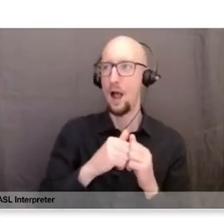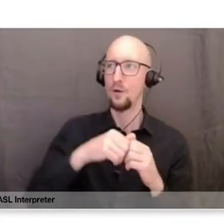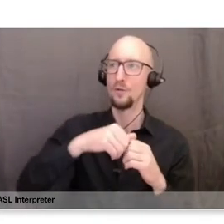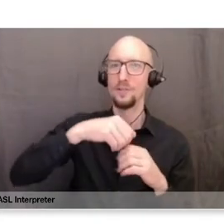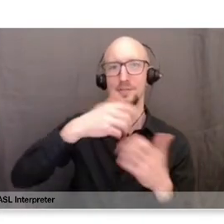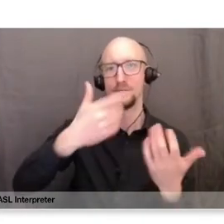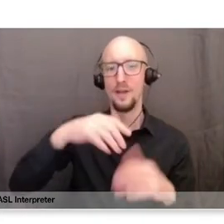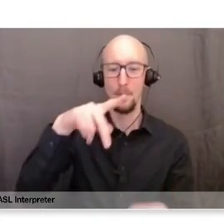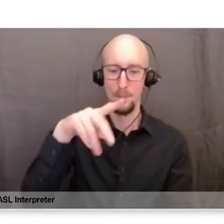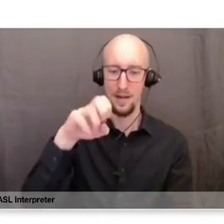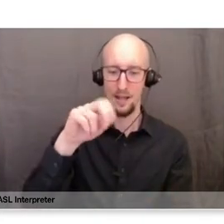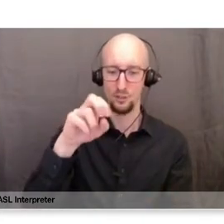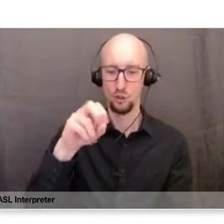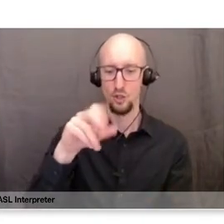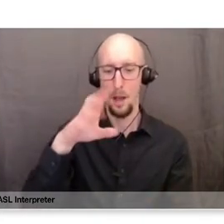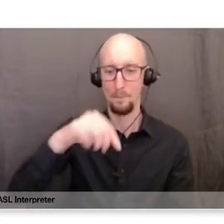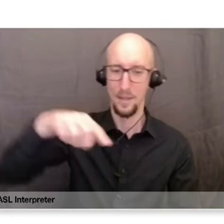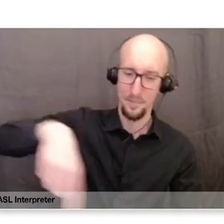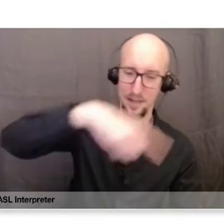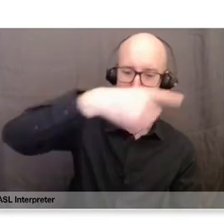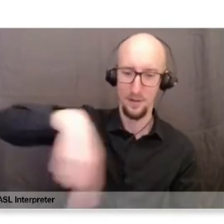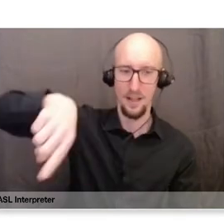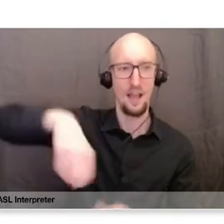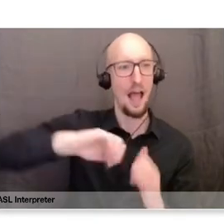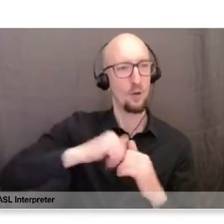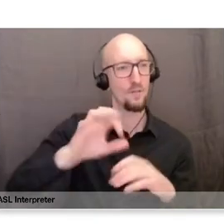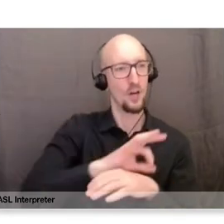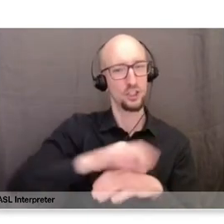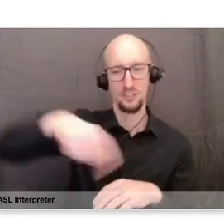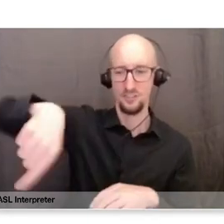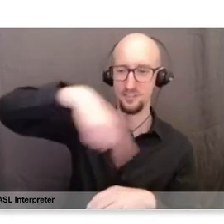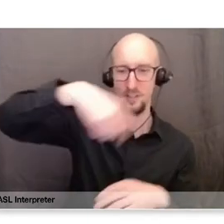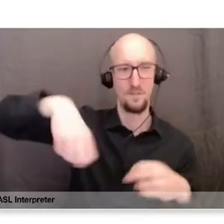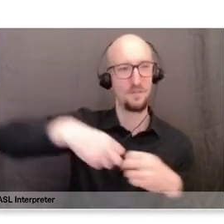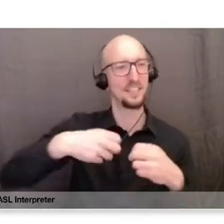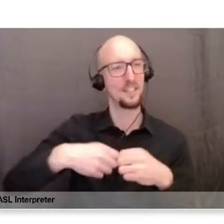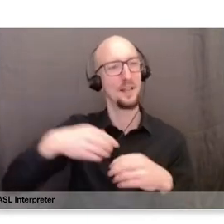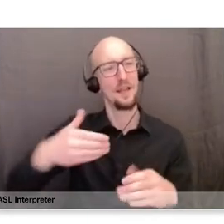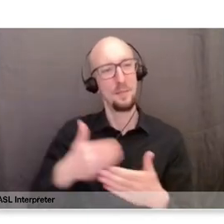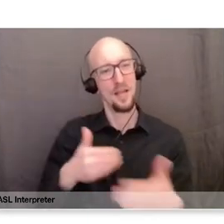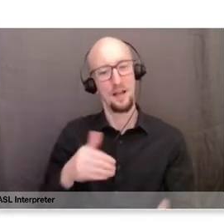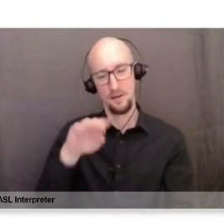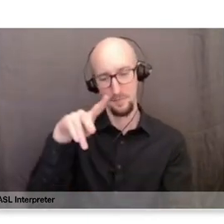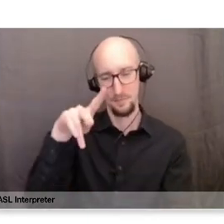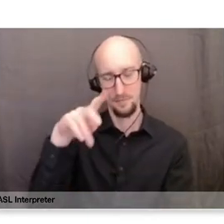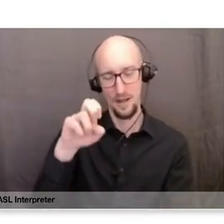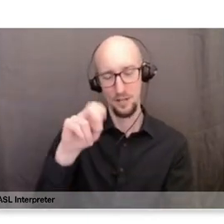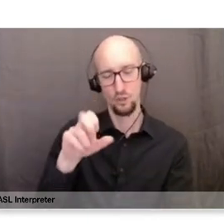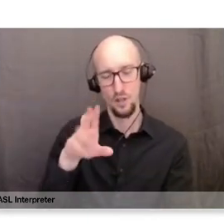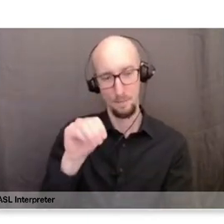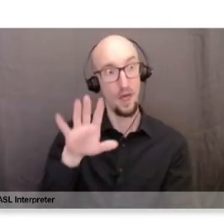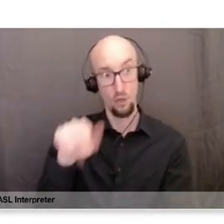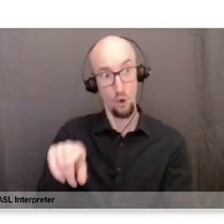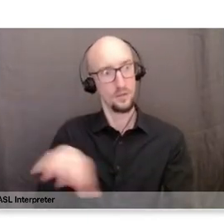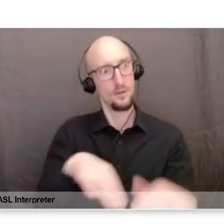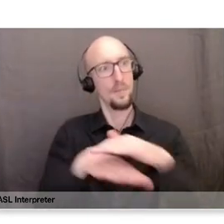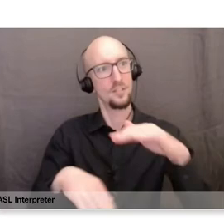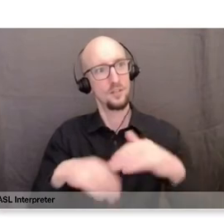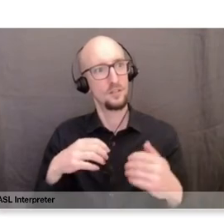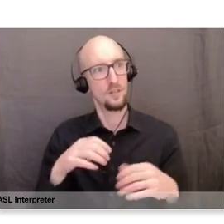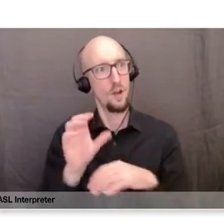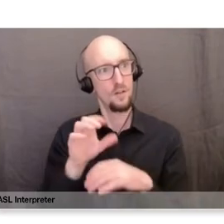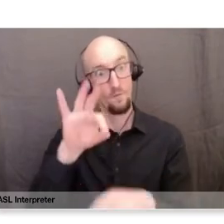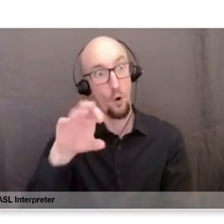really important thing to understand because those are kind of fundamental forces of the universe. The problem is that